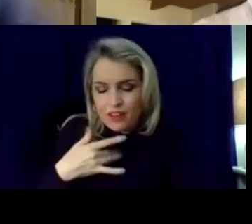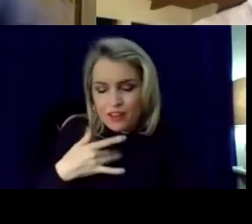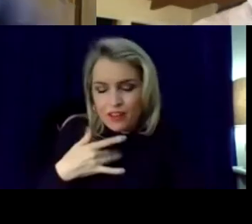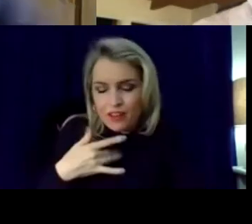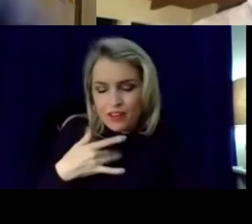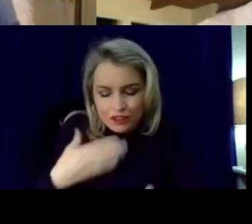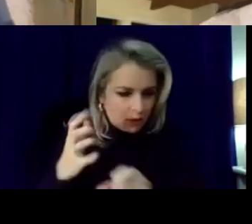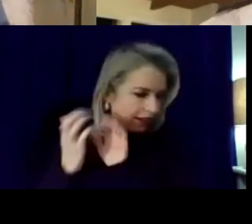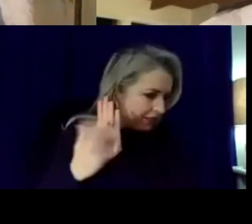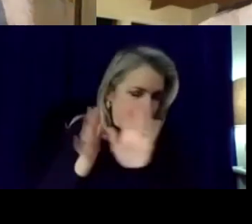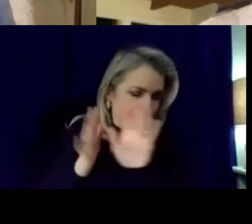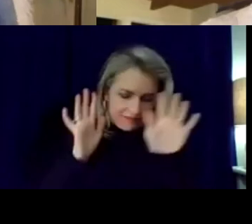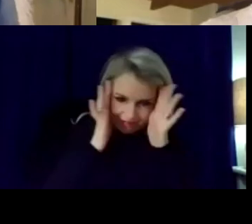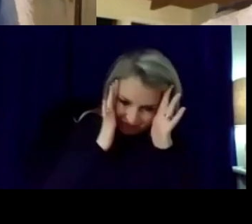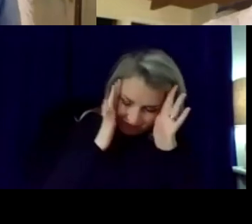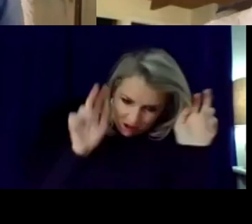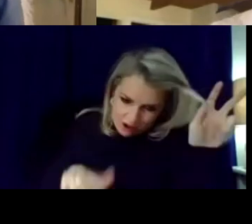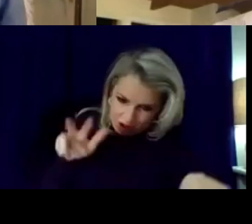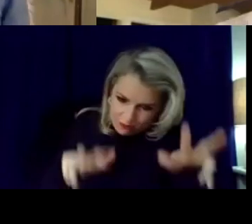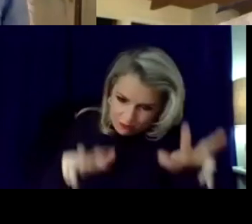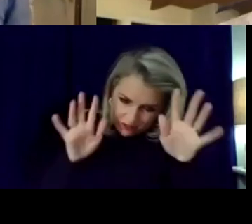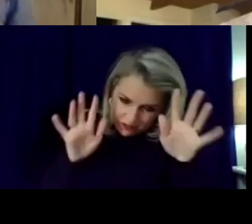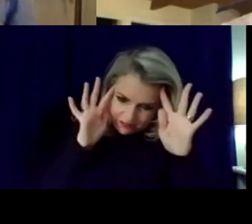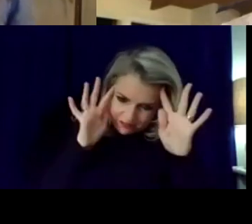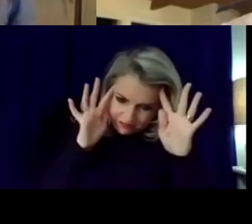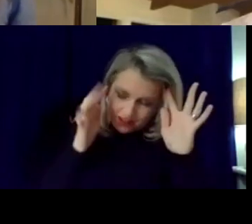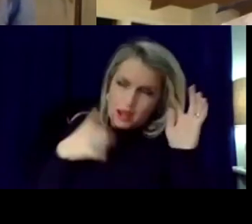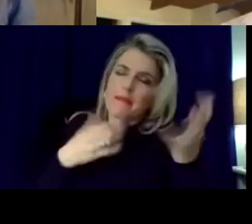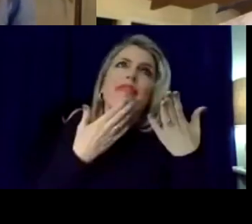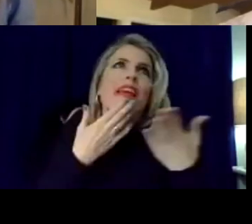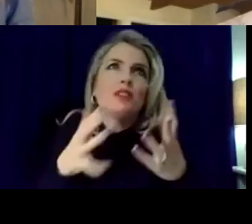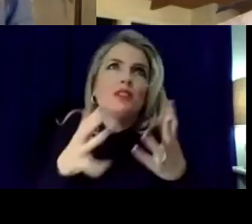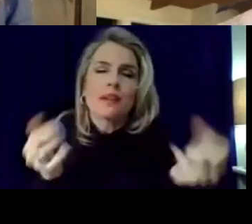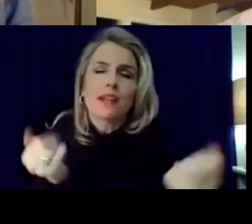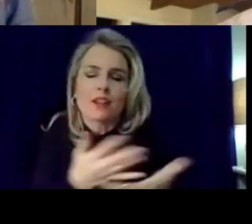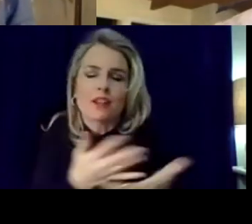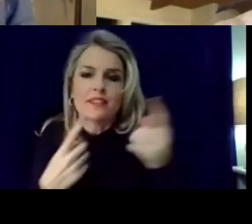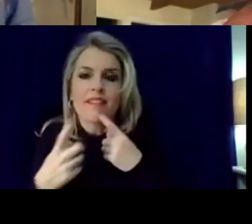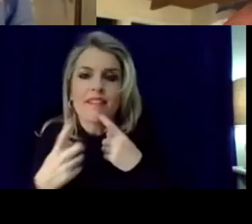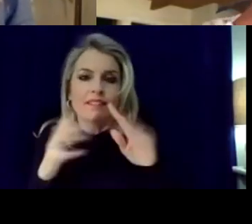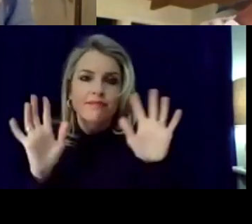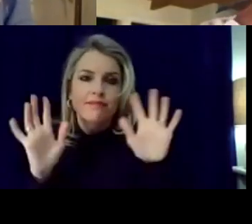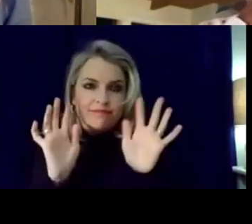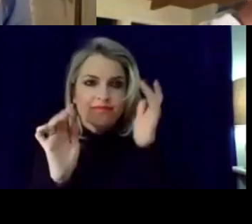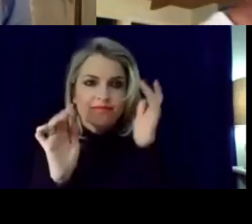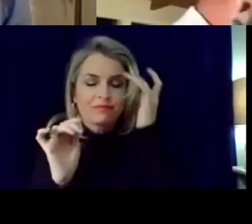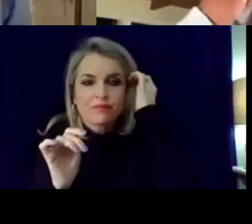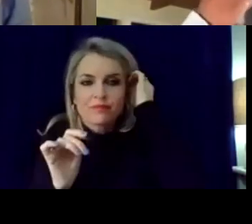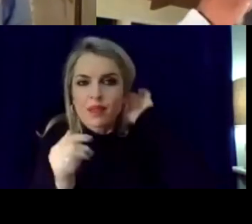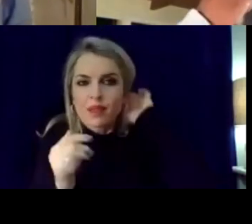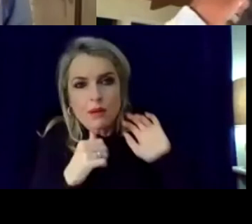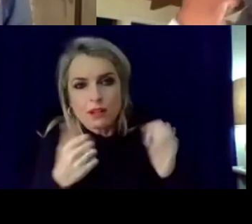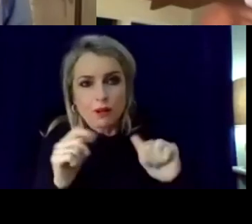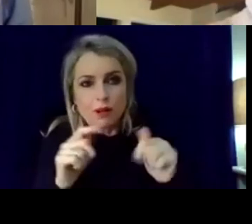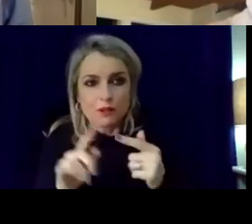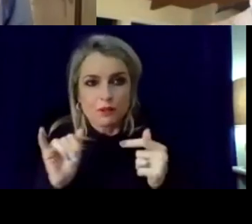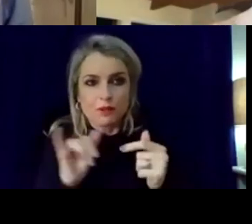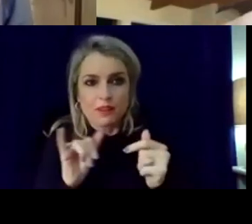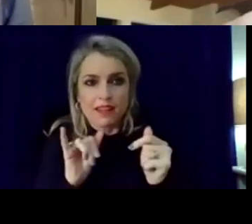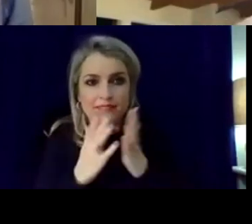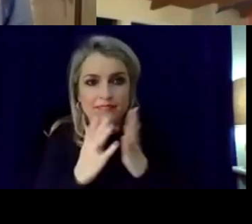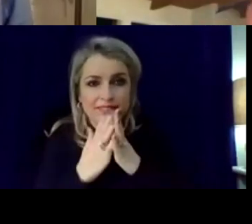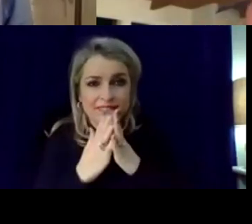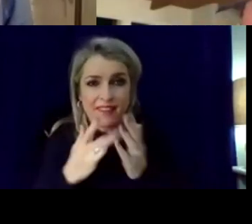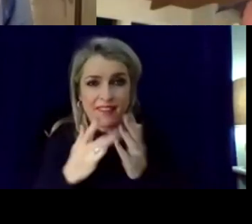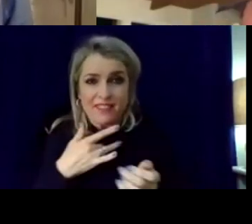me. I'm super awkward about it. But great. I mean, like, I appreciate all the things, and like, I'm not trying to dismiss